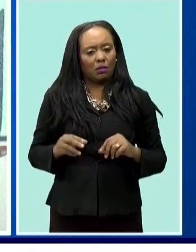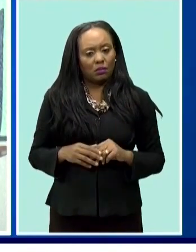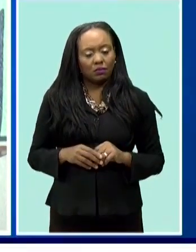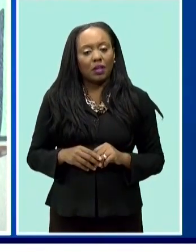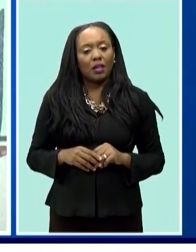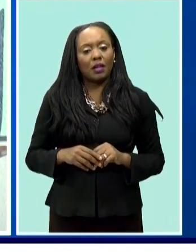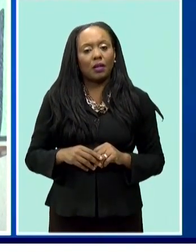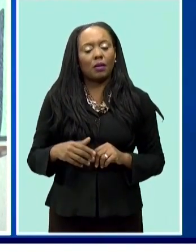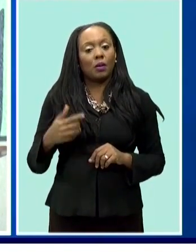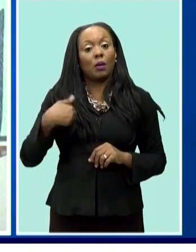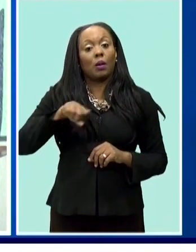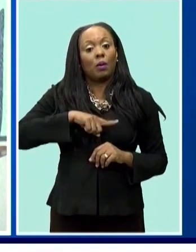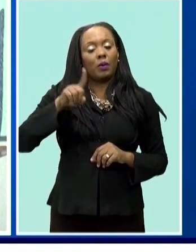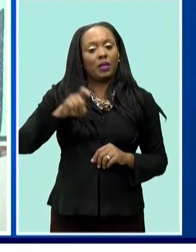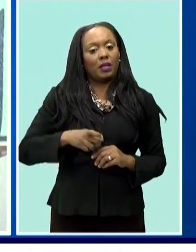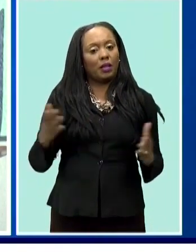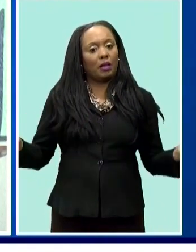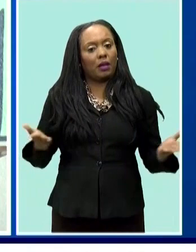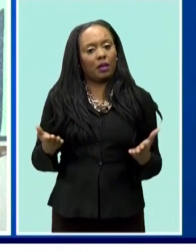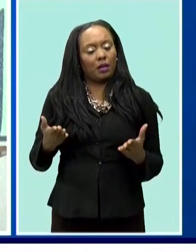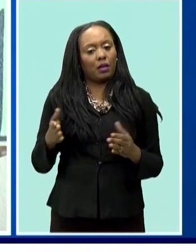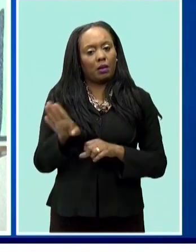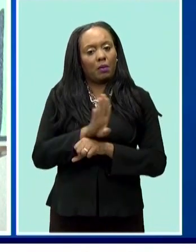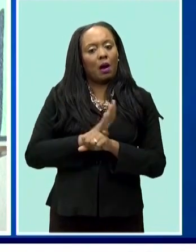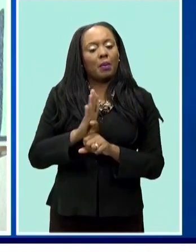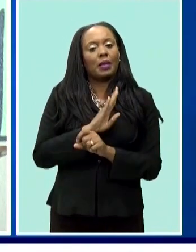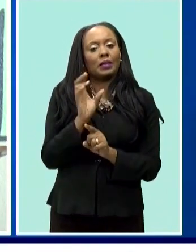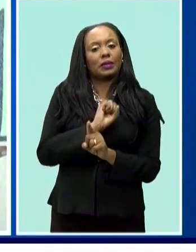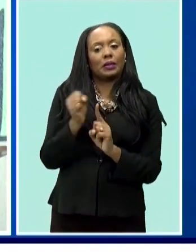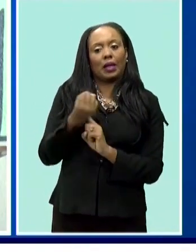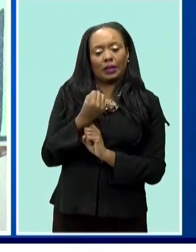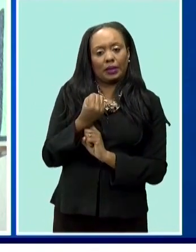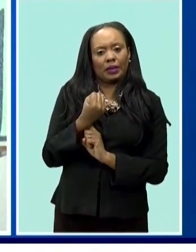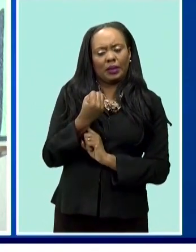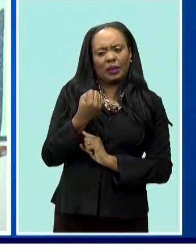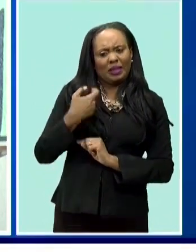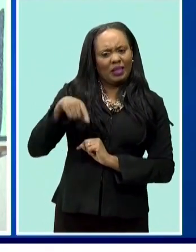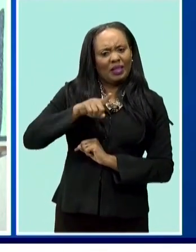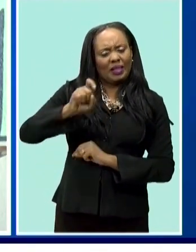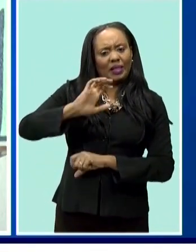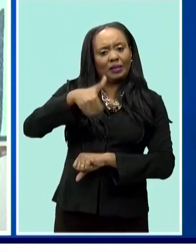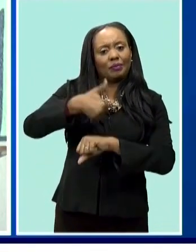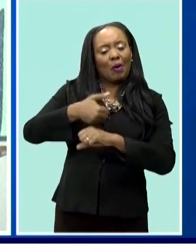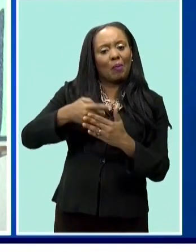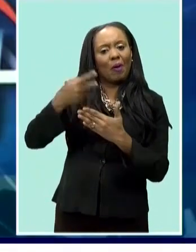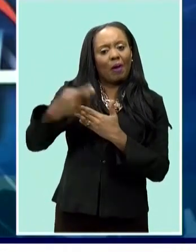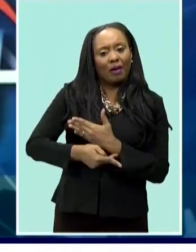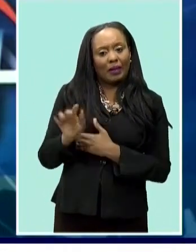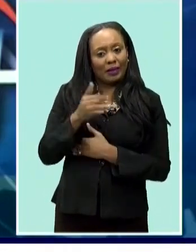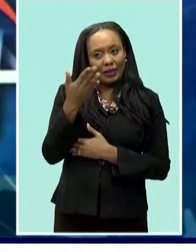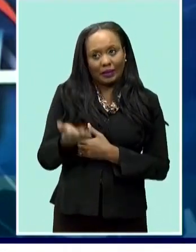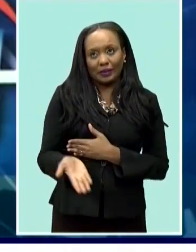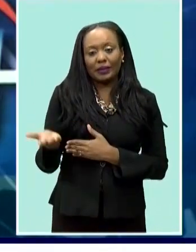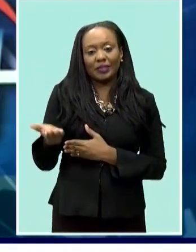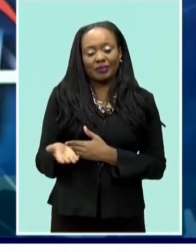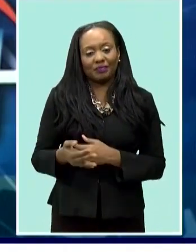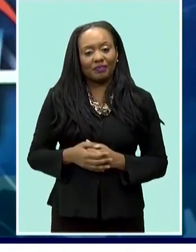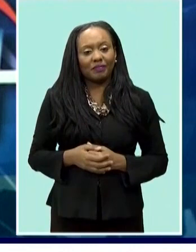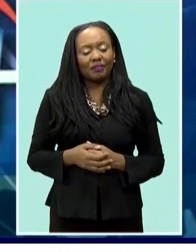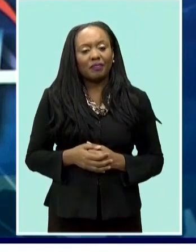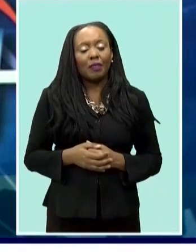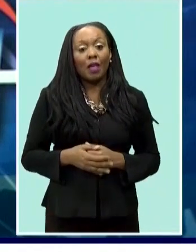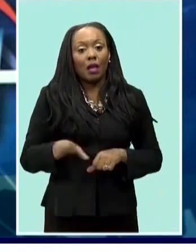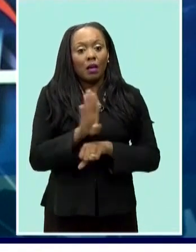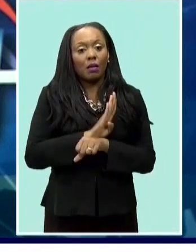need in our society here in Barbados for programs such as this one. The Barbados